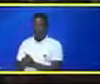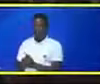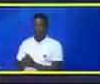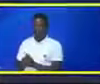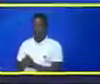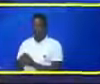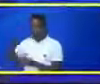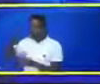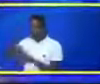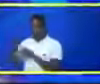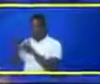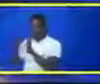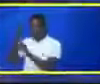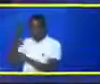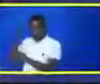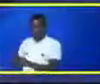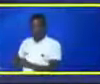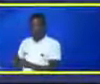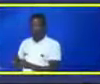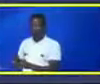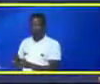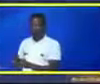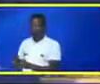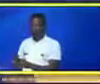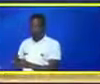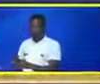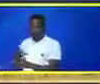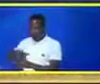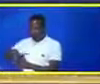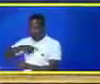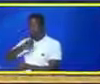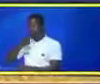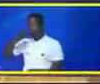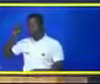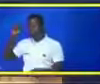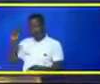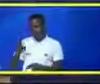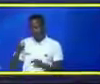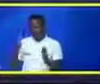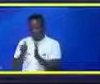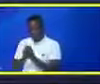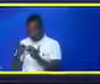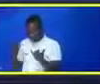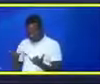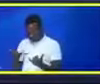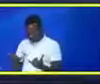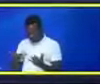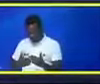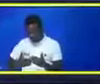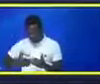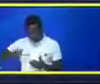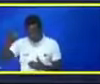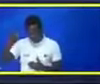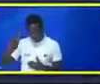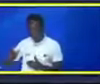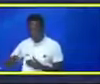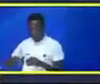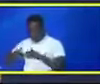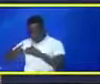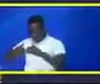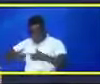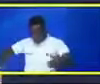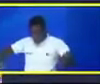In the name of Jesus Christ, we decree and declare that from today, we measure the